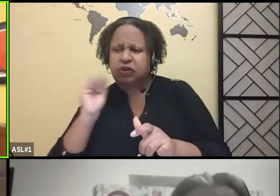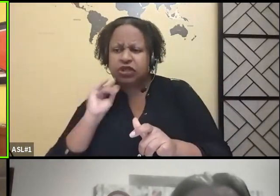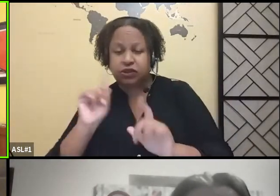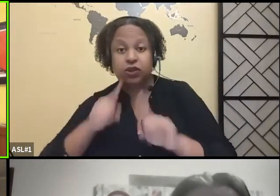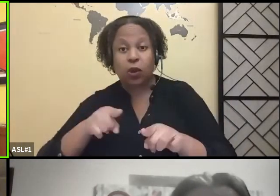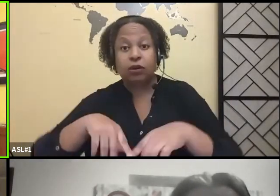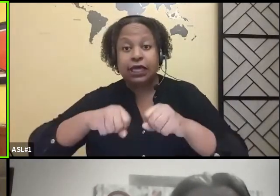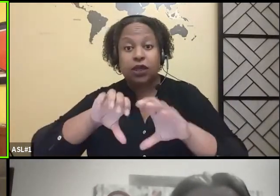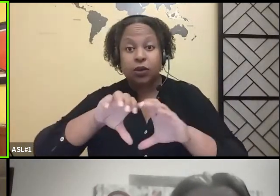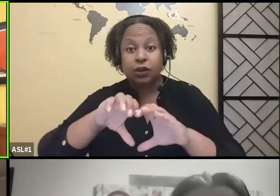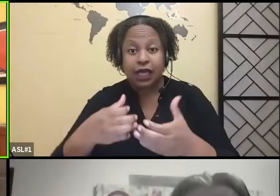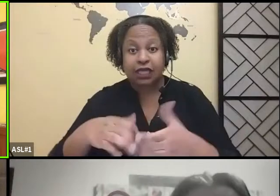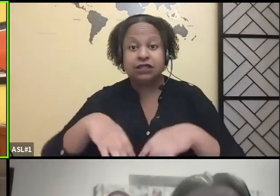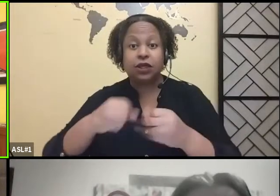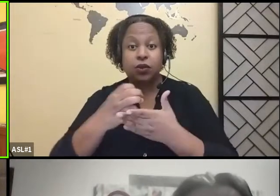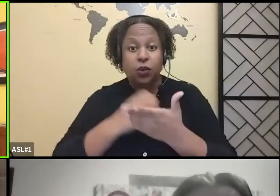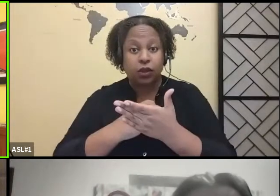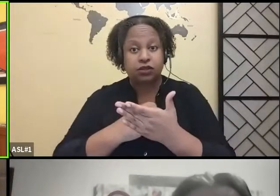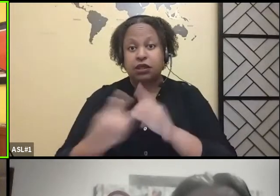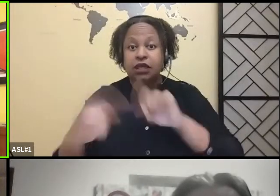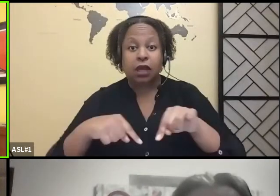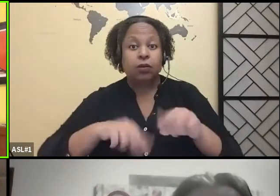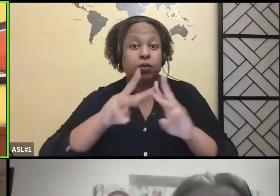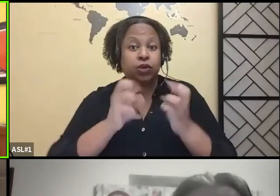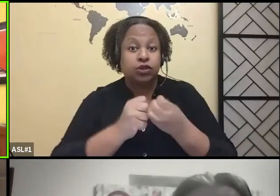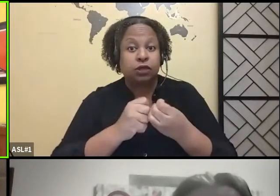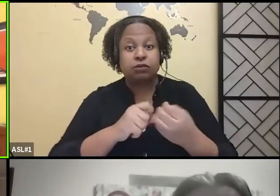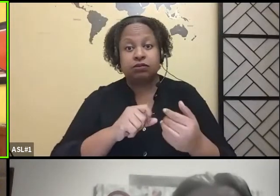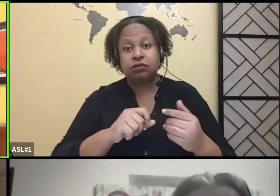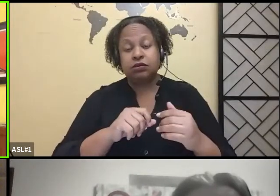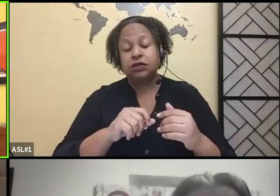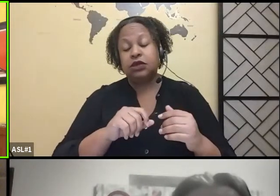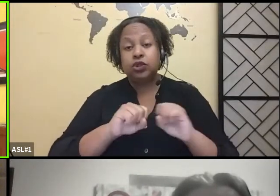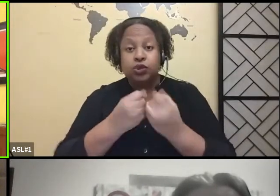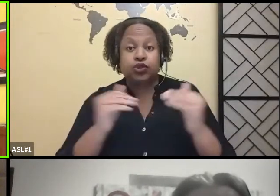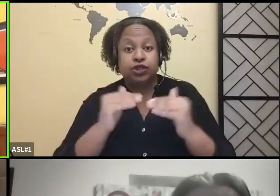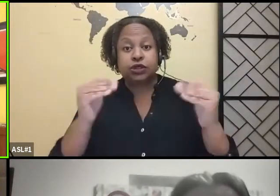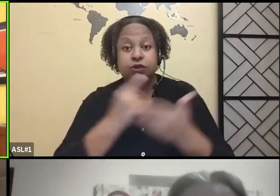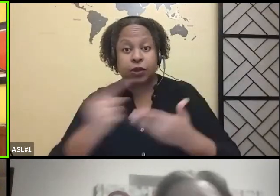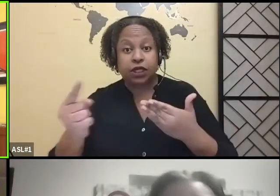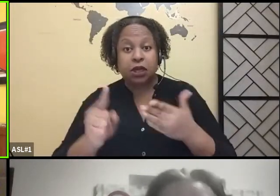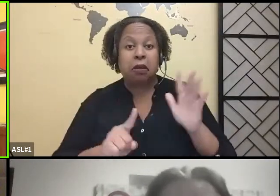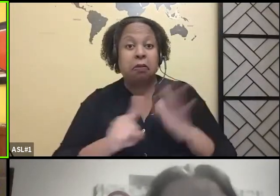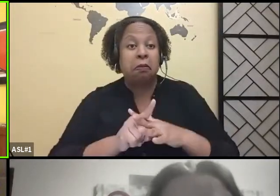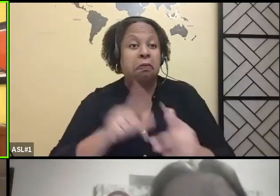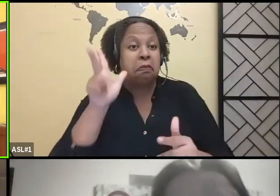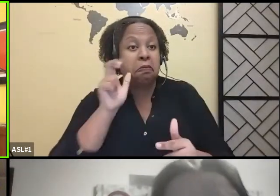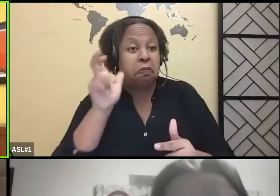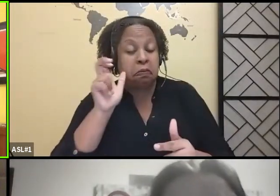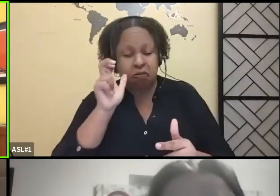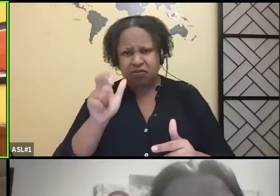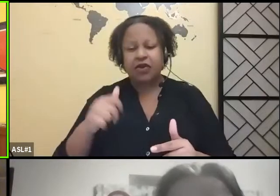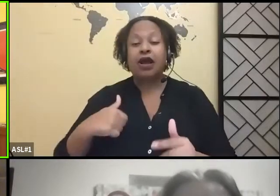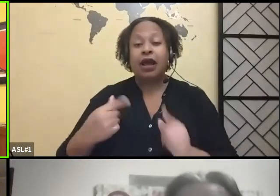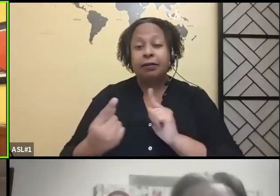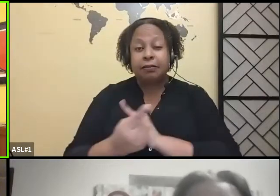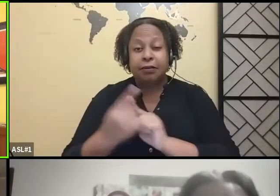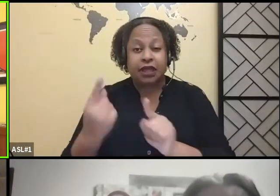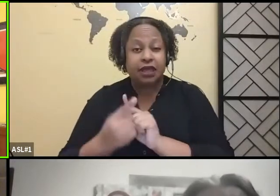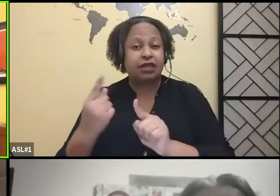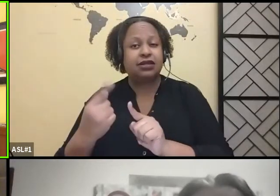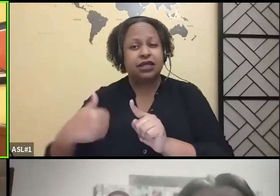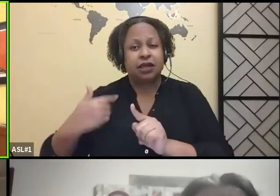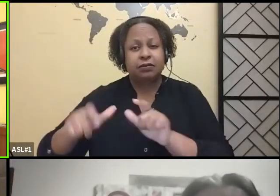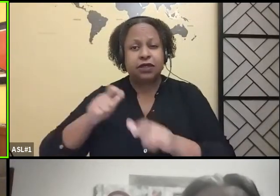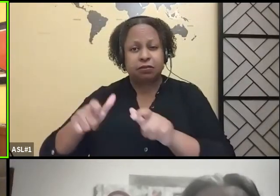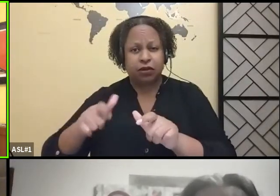Week. And also I met these young people some years ago, many of whom are immigrants